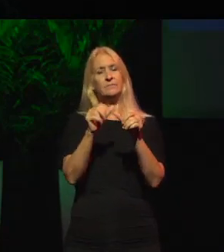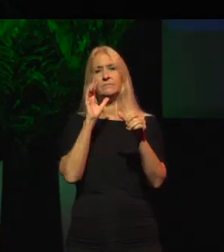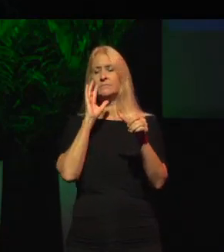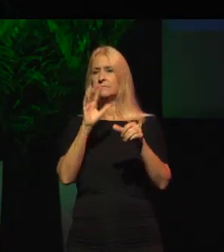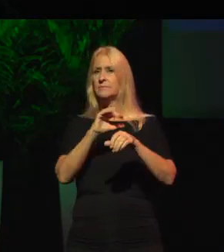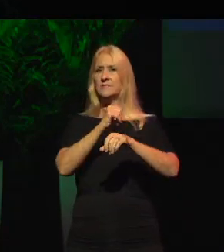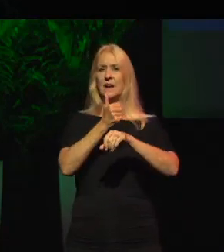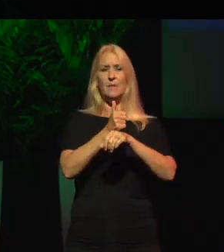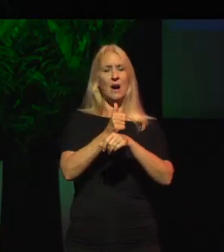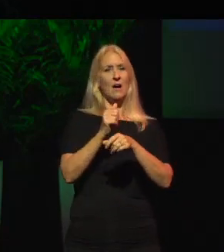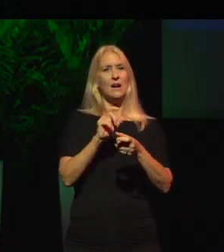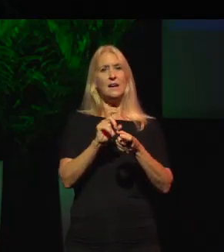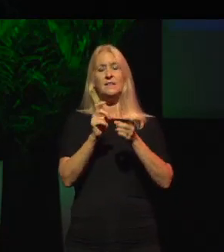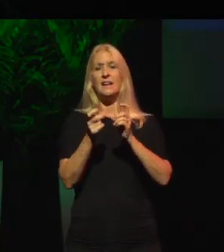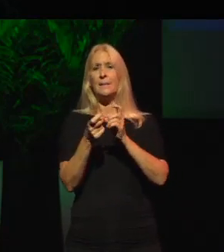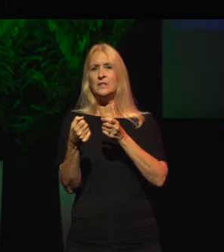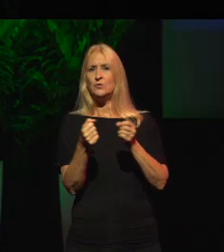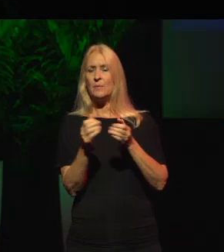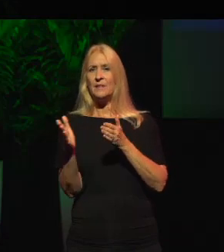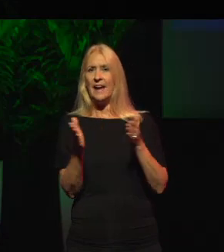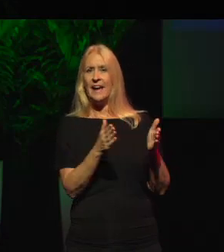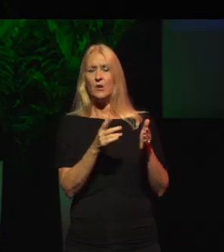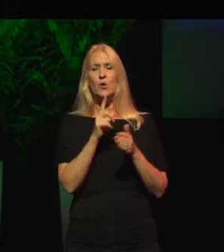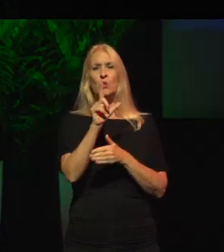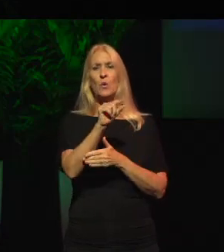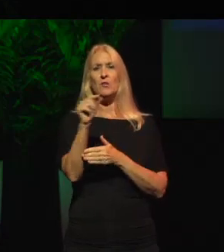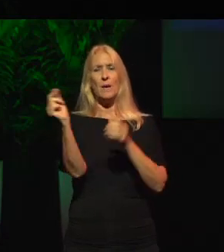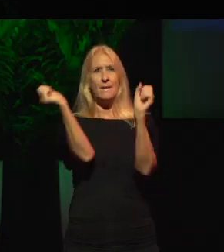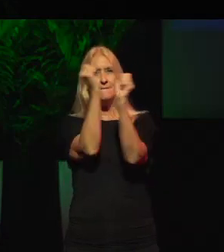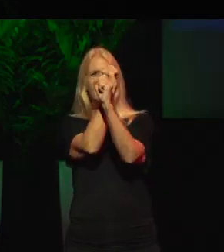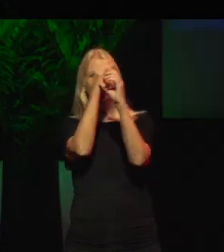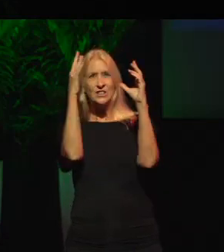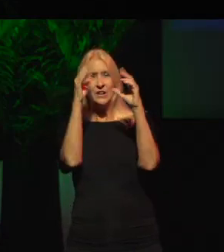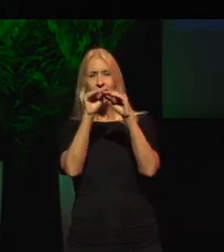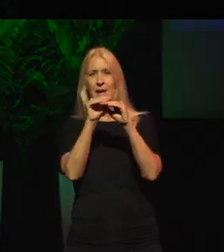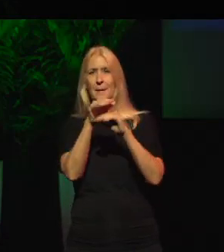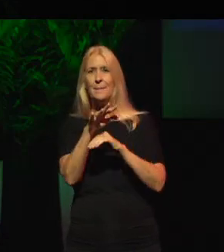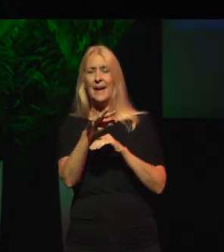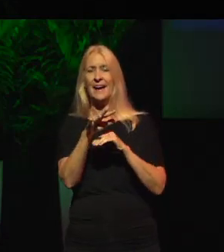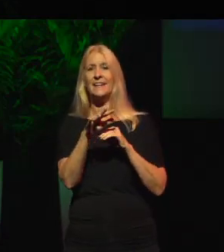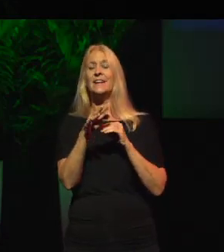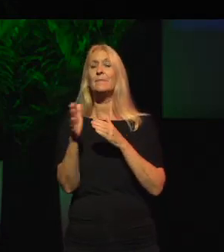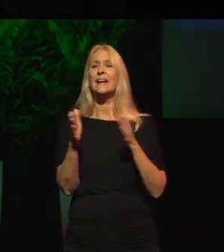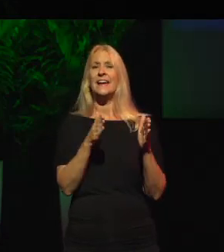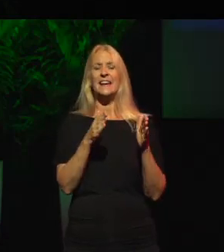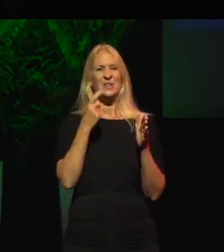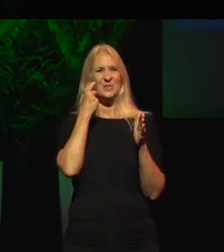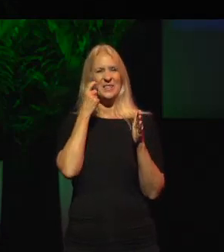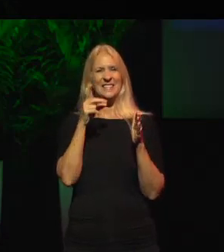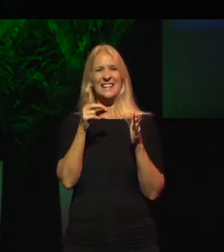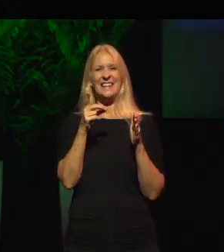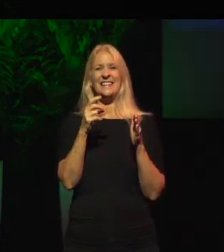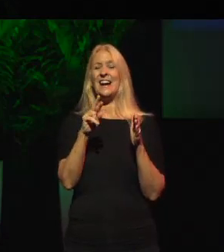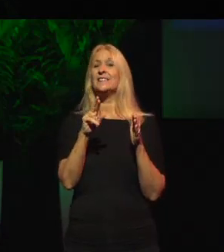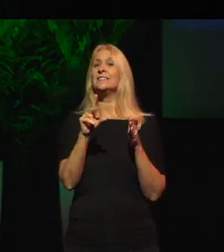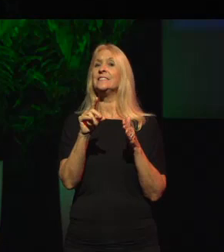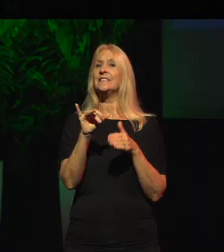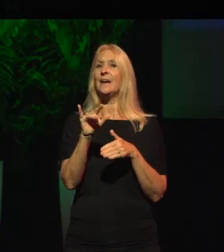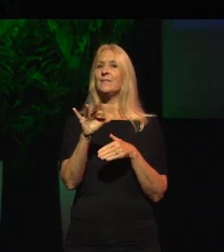plan, or 2020 visionary impact plan that you saw presented by Dr. Fontaine, that is focused on student